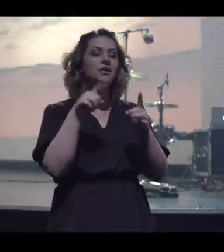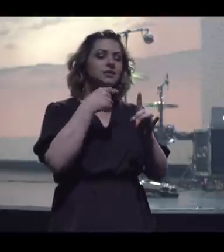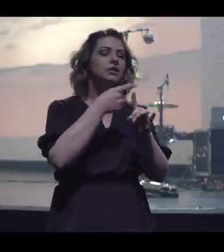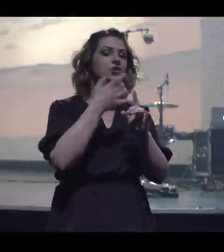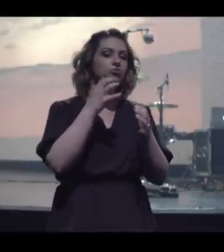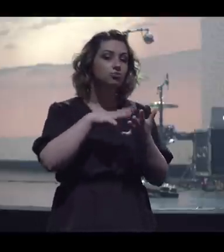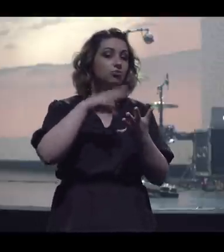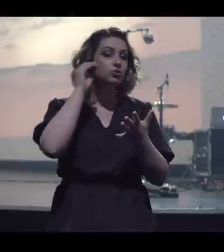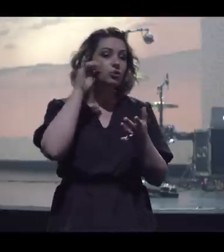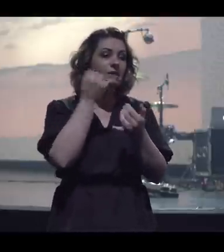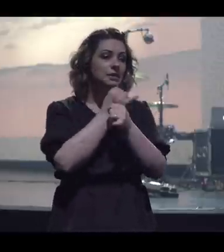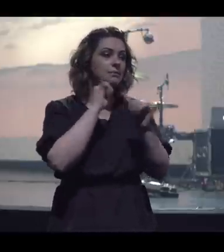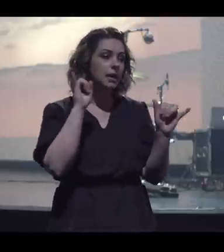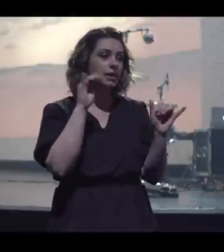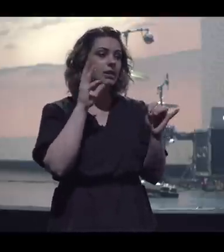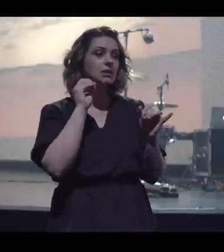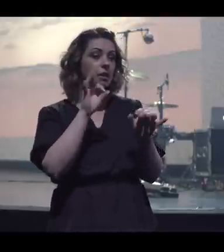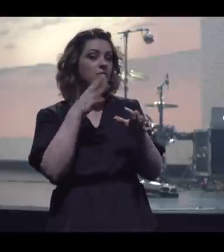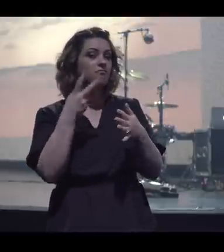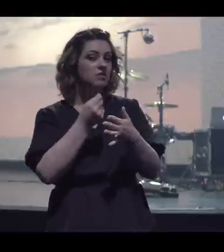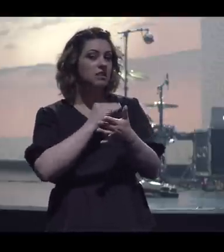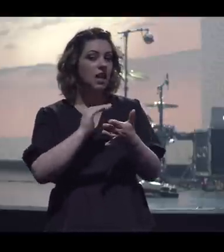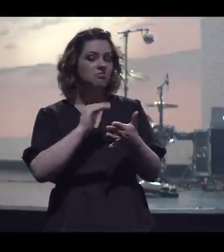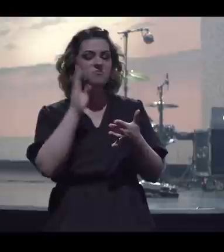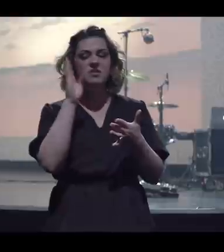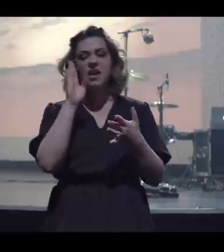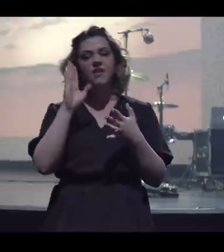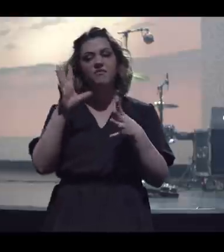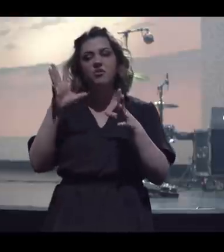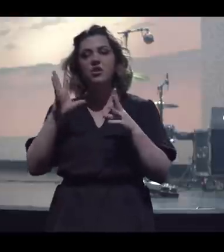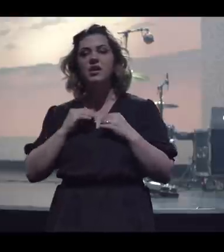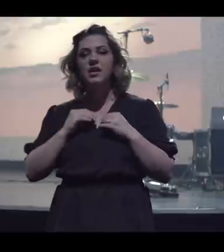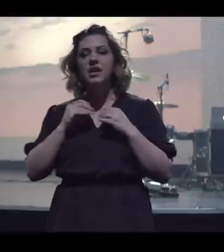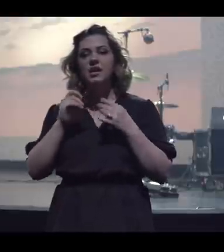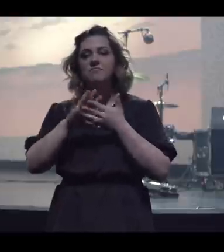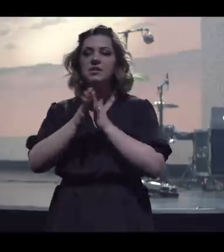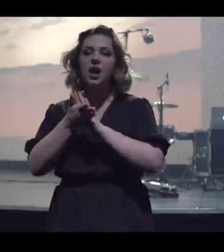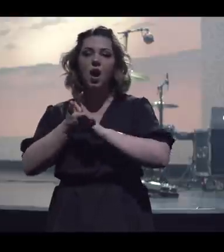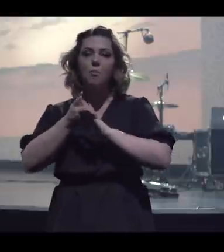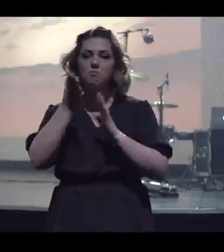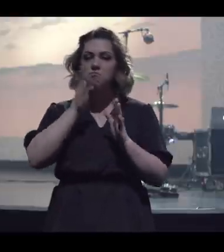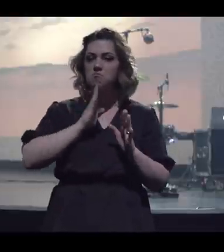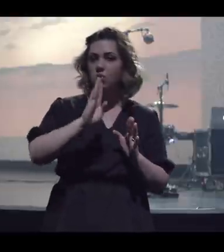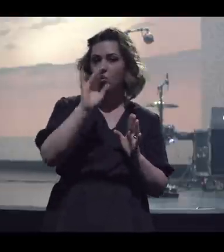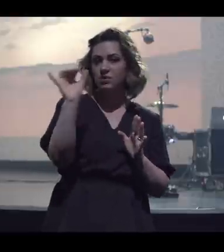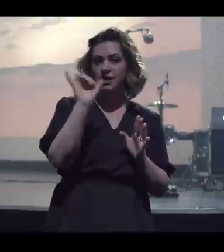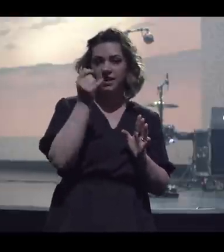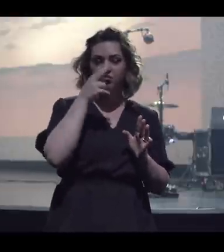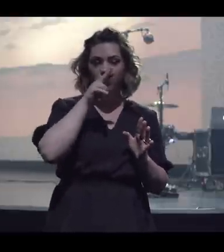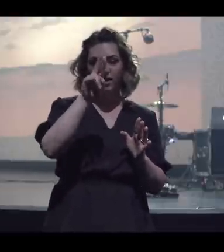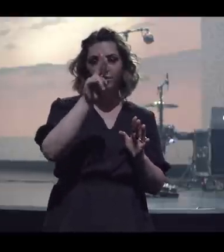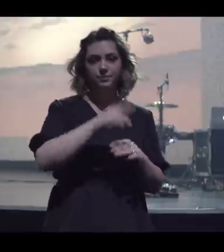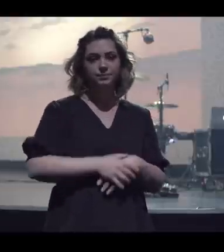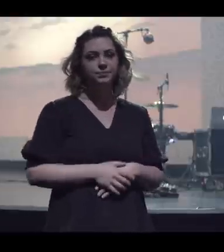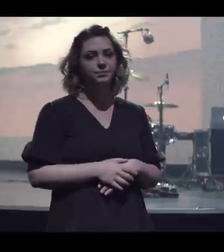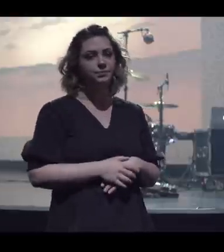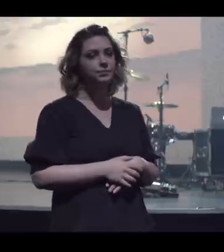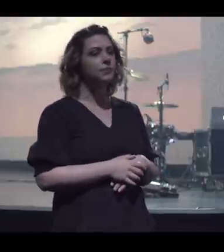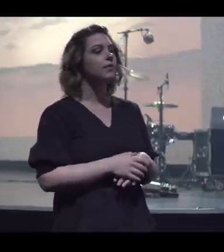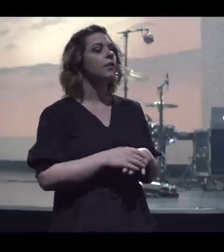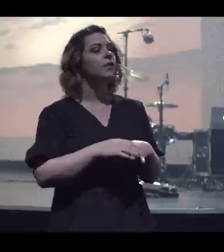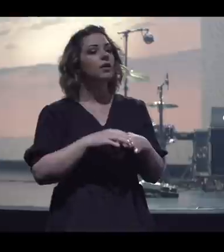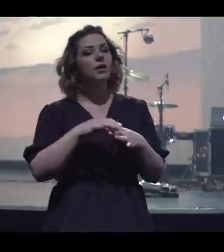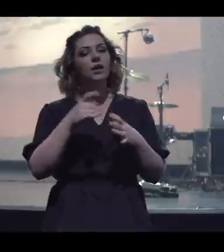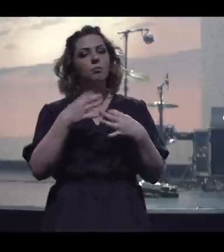will never have the boldness of a rhino. One of the things that the early church learned early on is the need for their